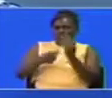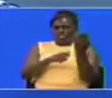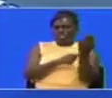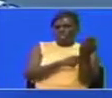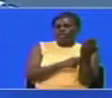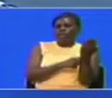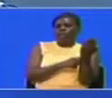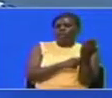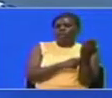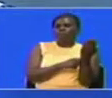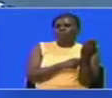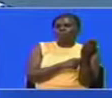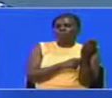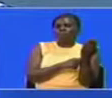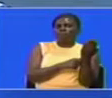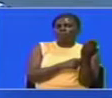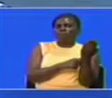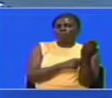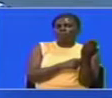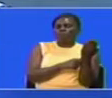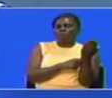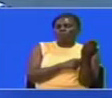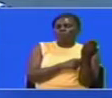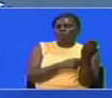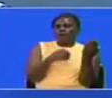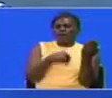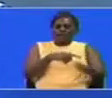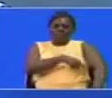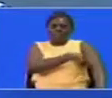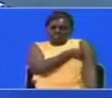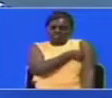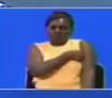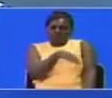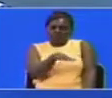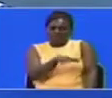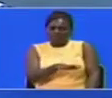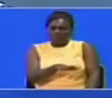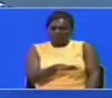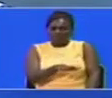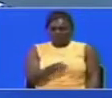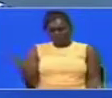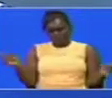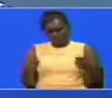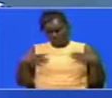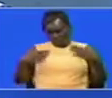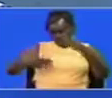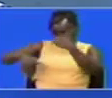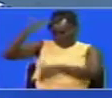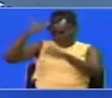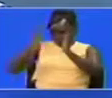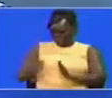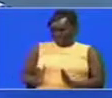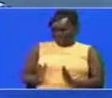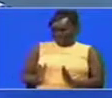Mukutano to Mukutani, to Mukutano. Right. And then you have a chief on top of that location. I need to take a break. Professor, trust me, I'll give you the